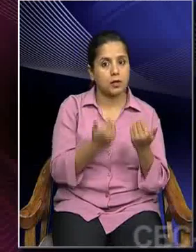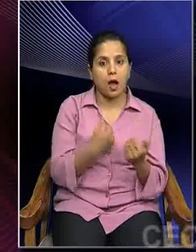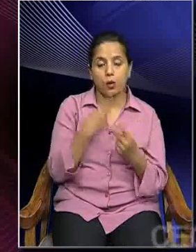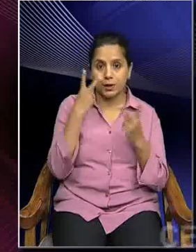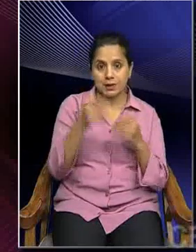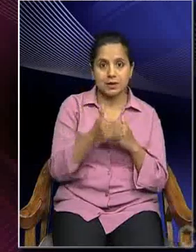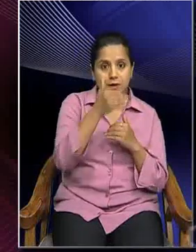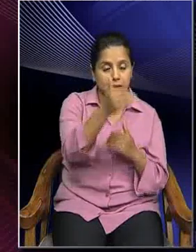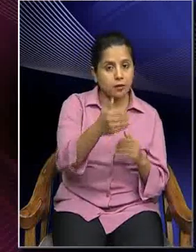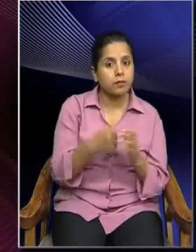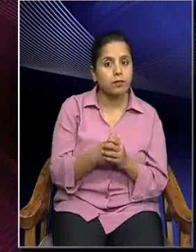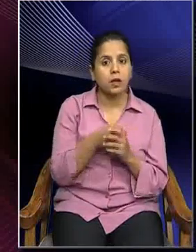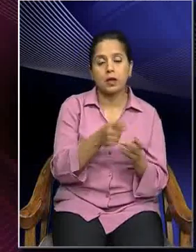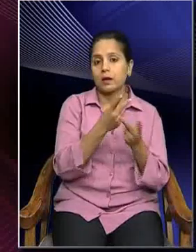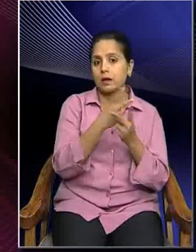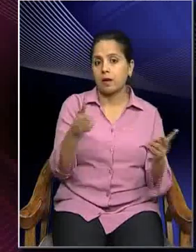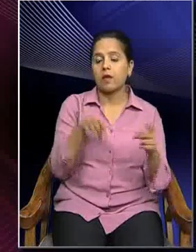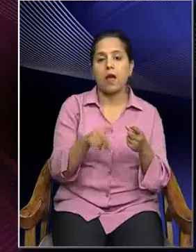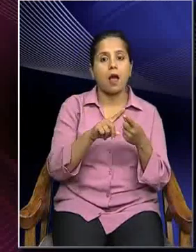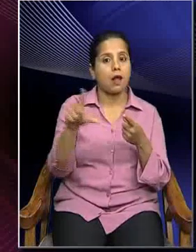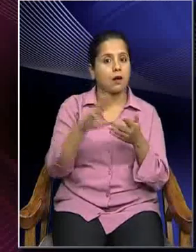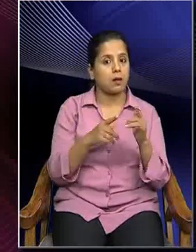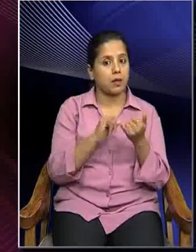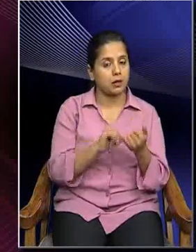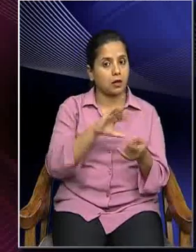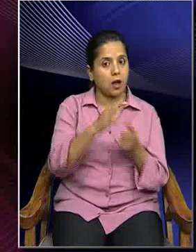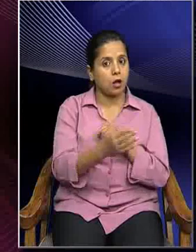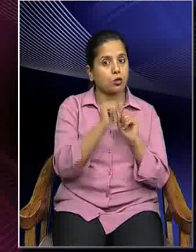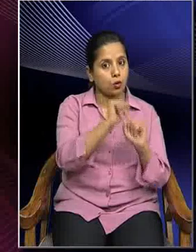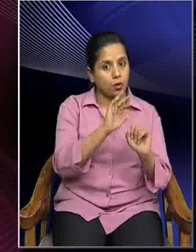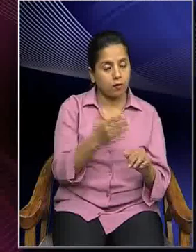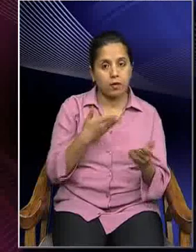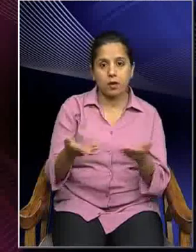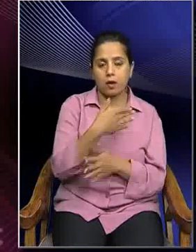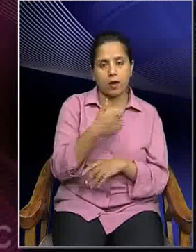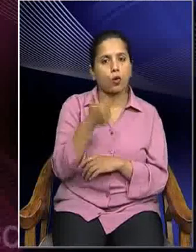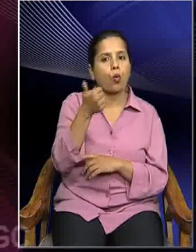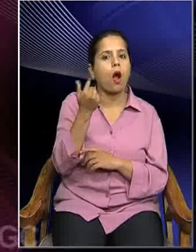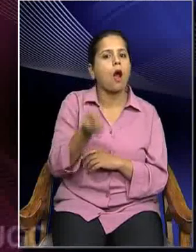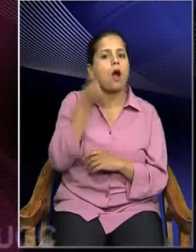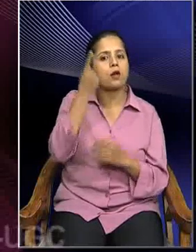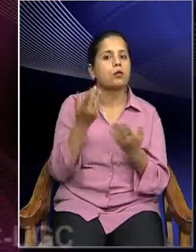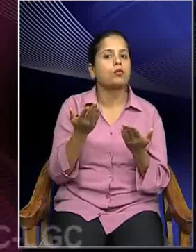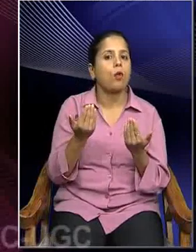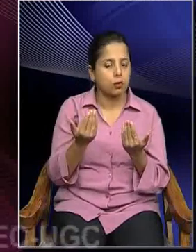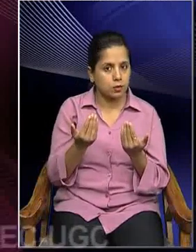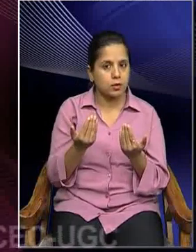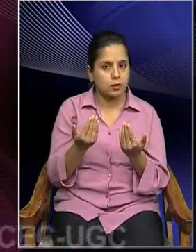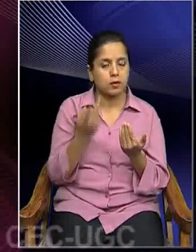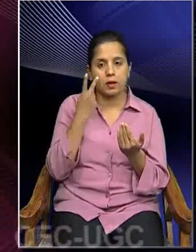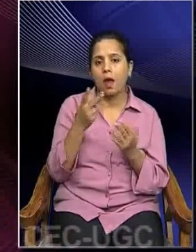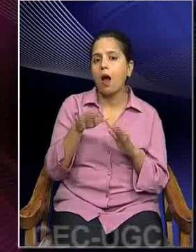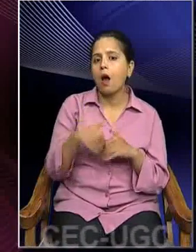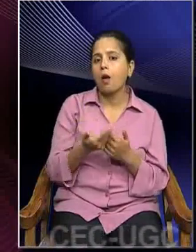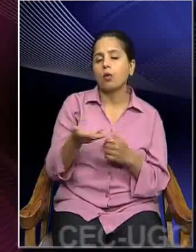into the different elements of culture, we have a good understanding of